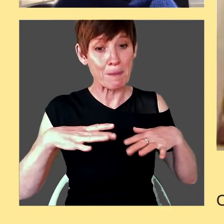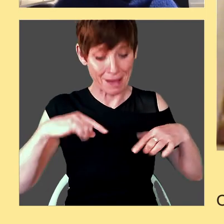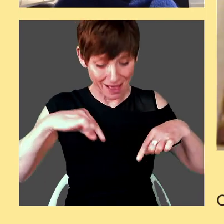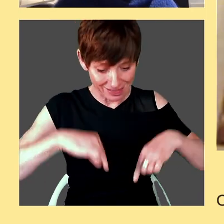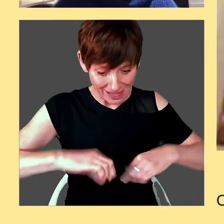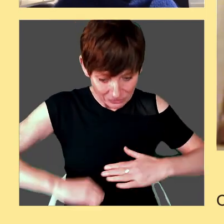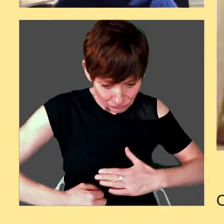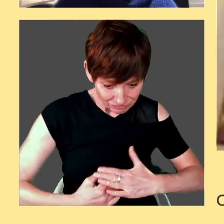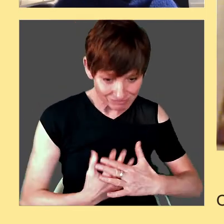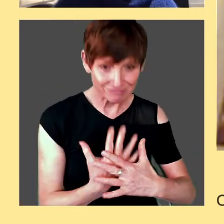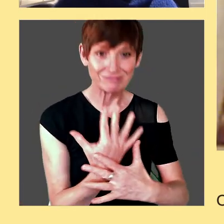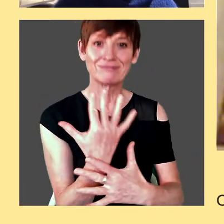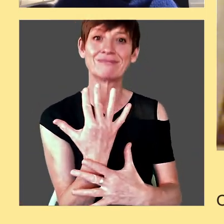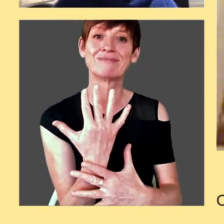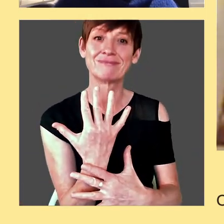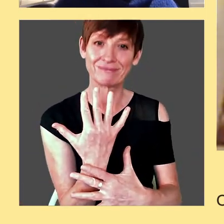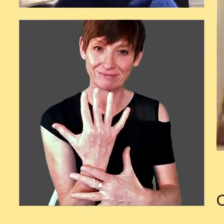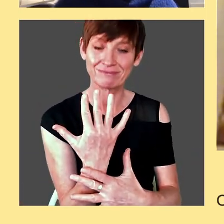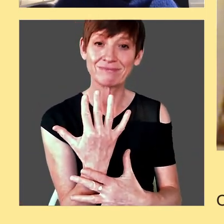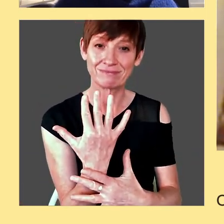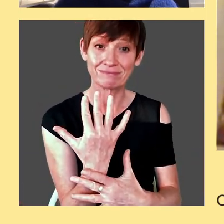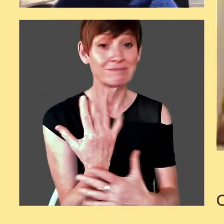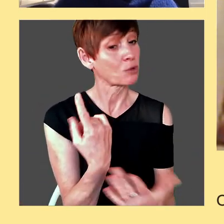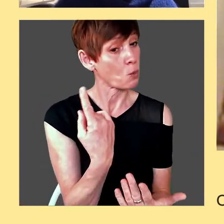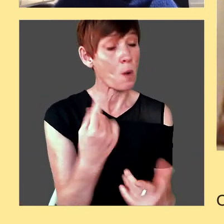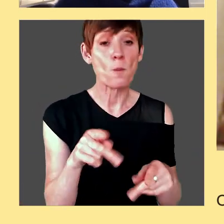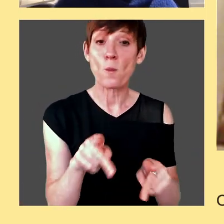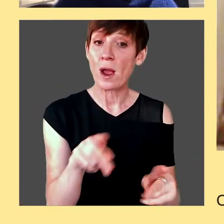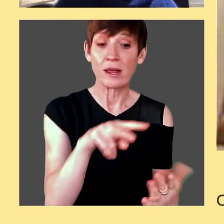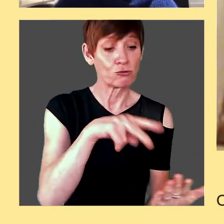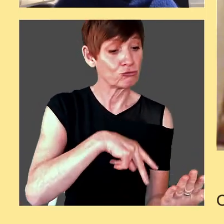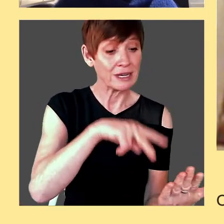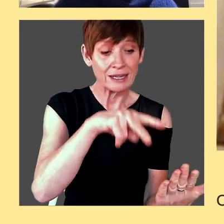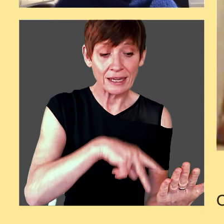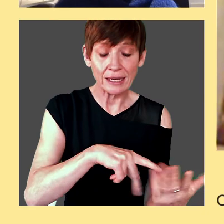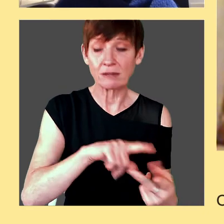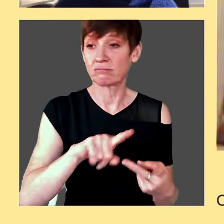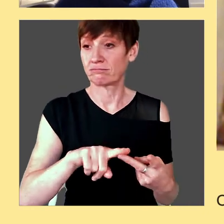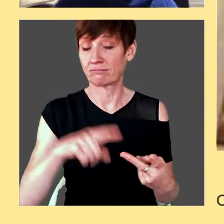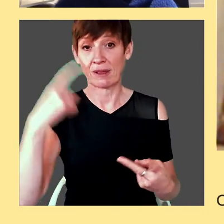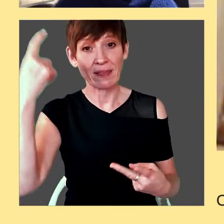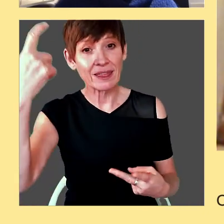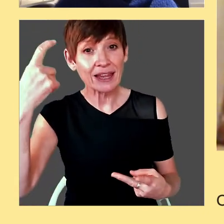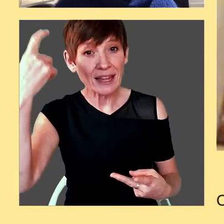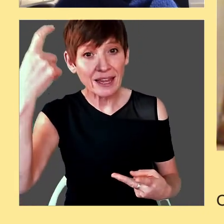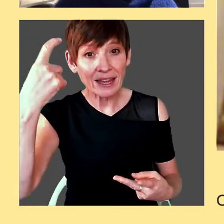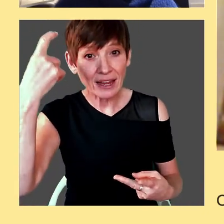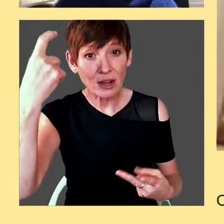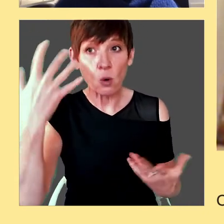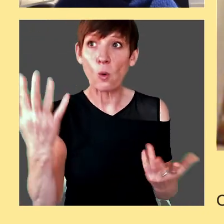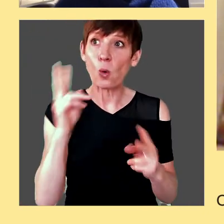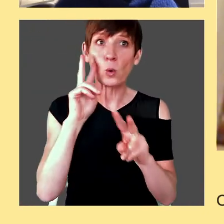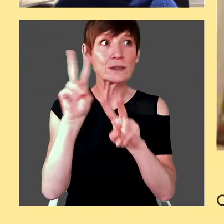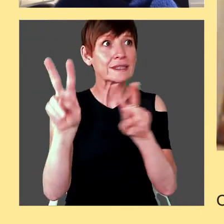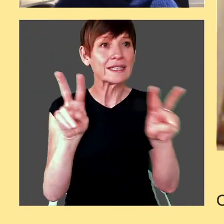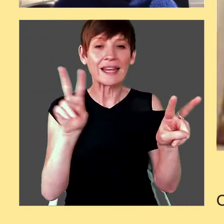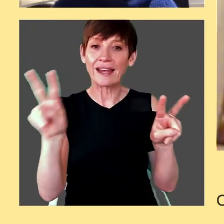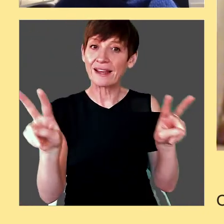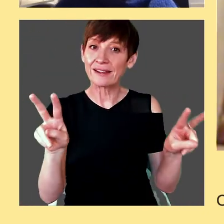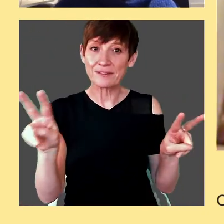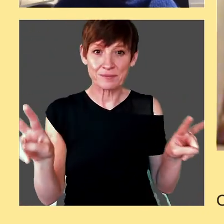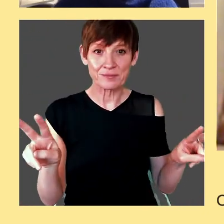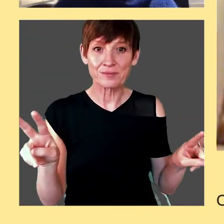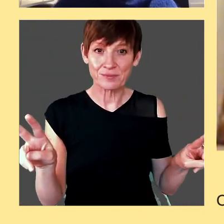for creativity. One thing is reading, one thing is thinking, and another thing is seeing things,